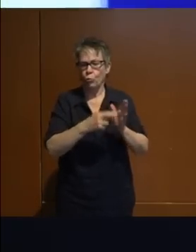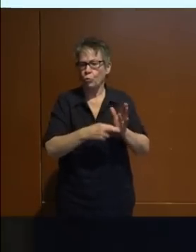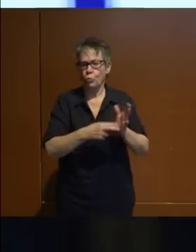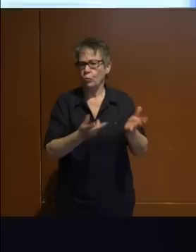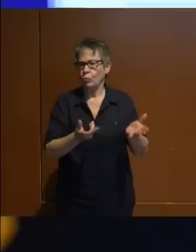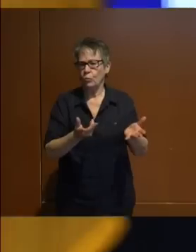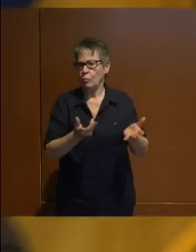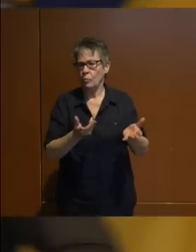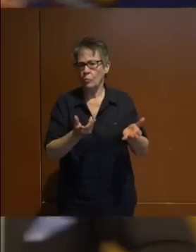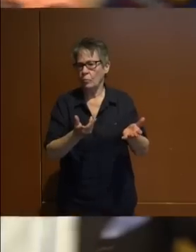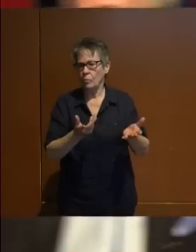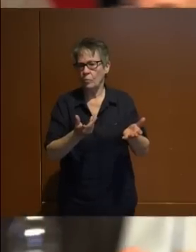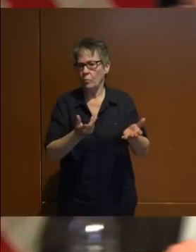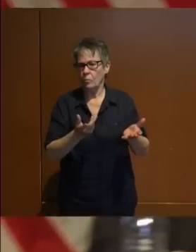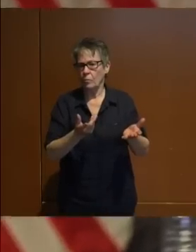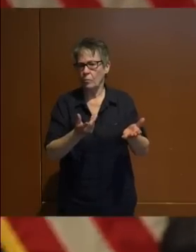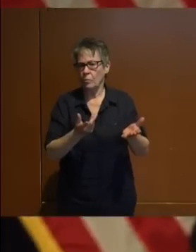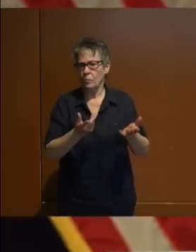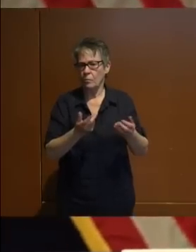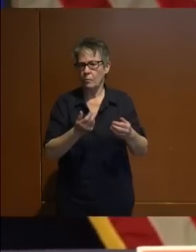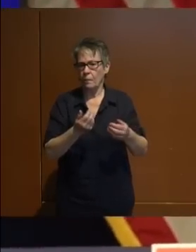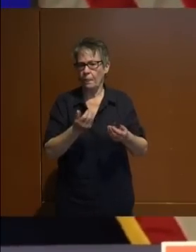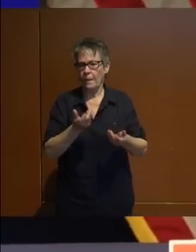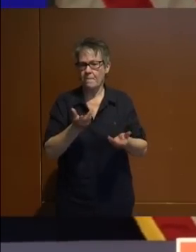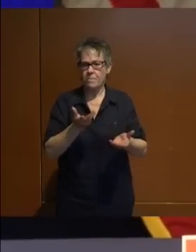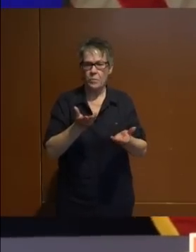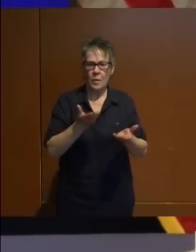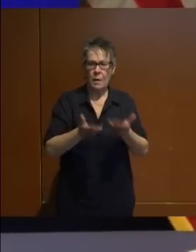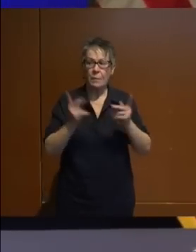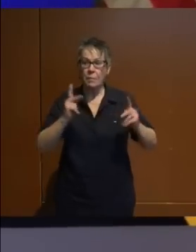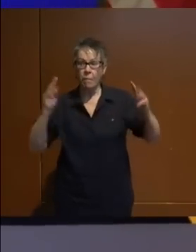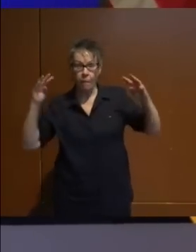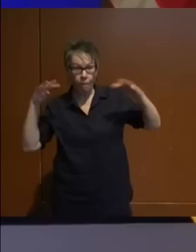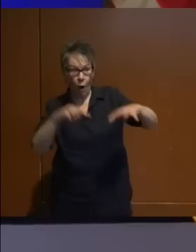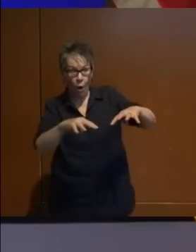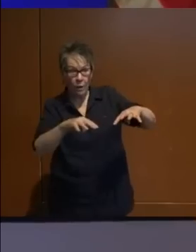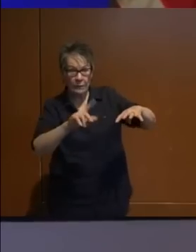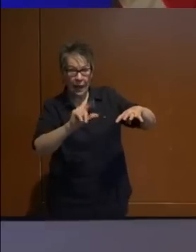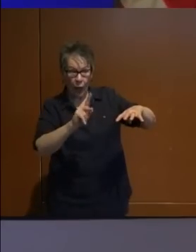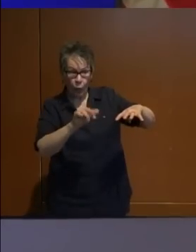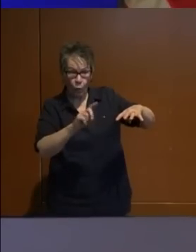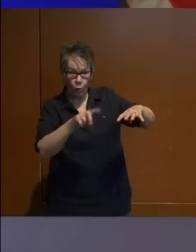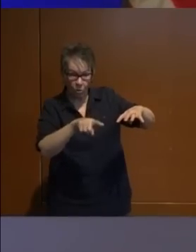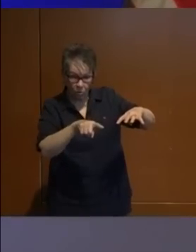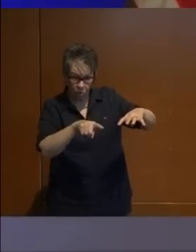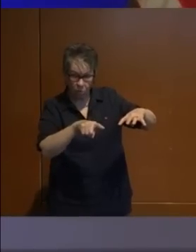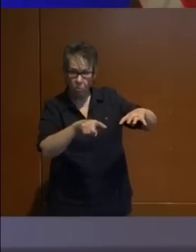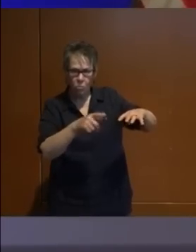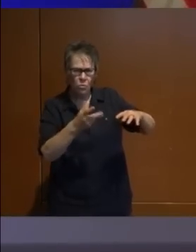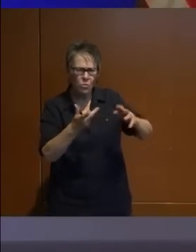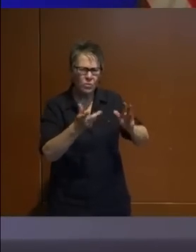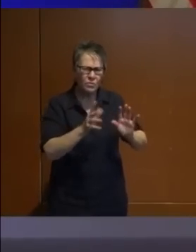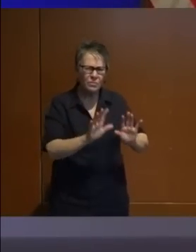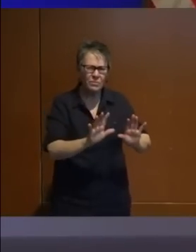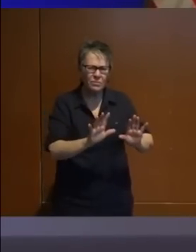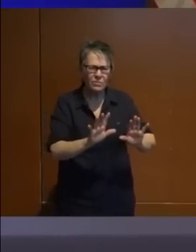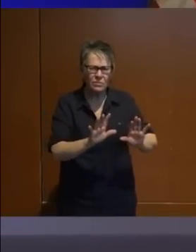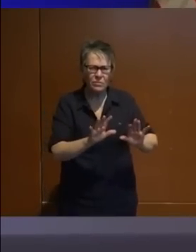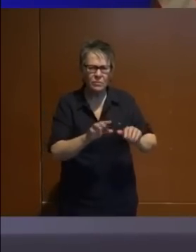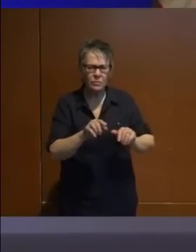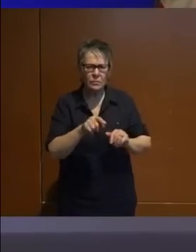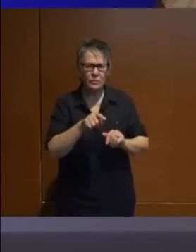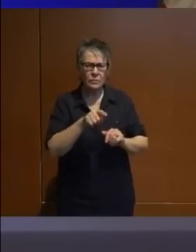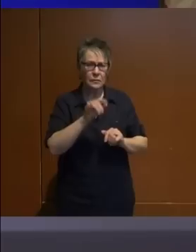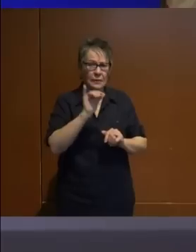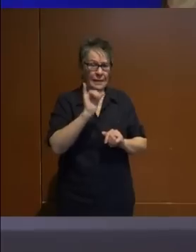there was a call with the leadership in Lakewood earlier to make sure this is the fastest growing community in the state. And I want to repeat, this